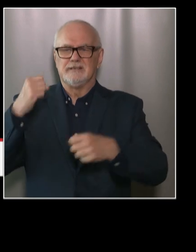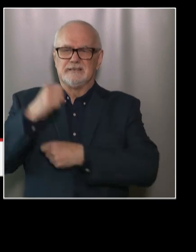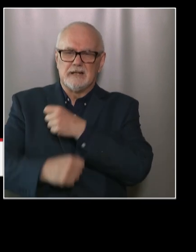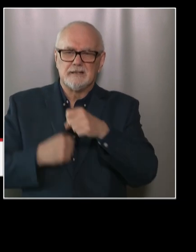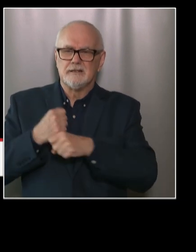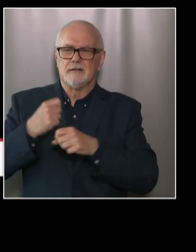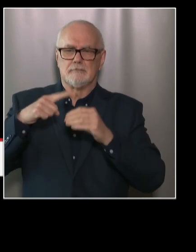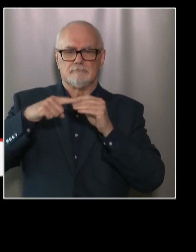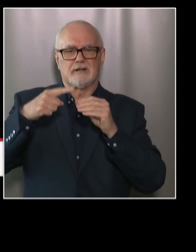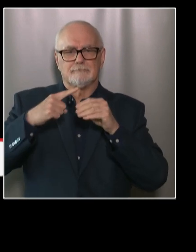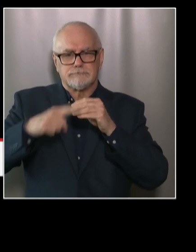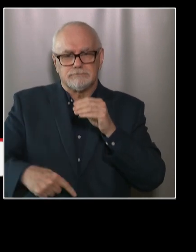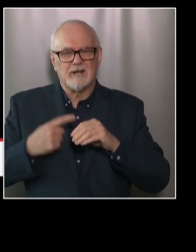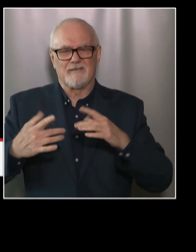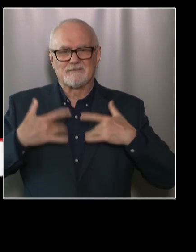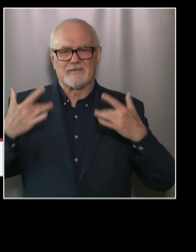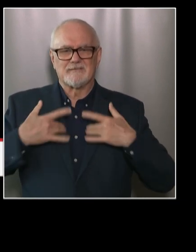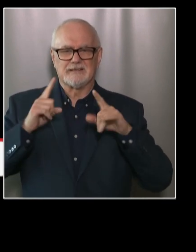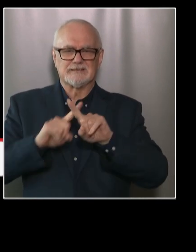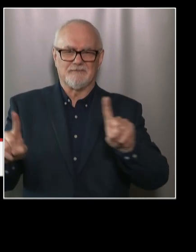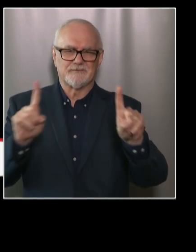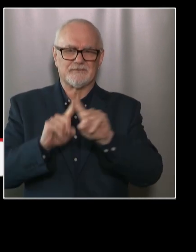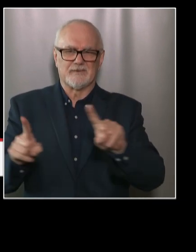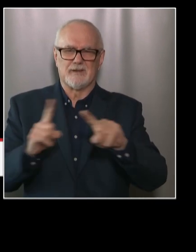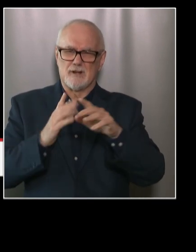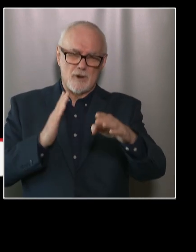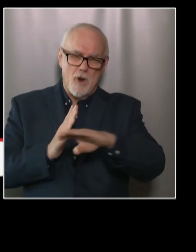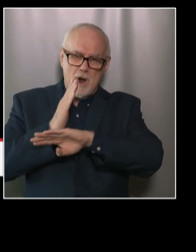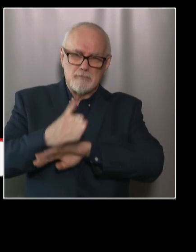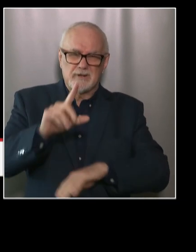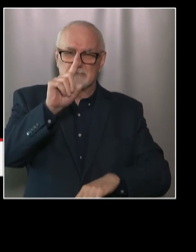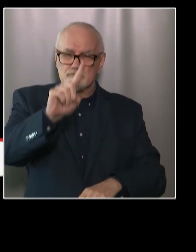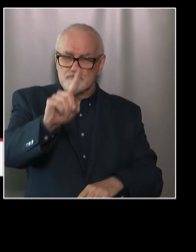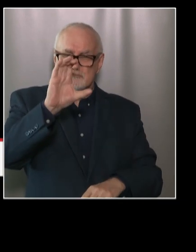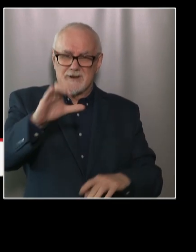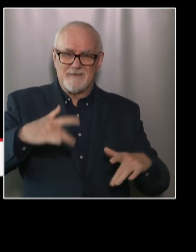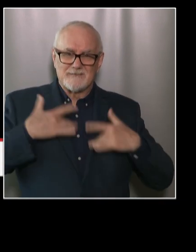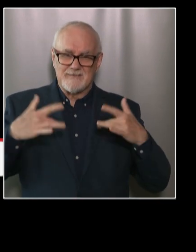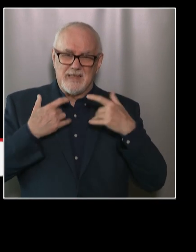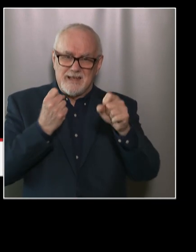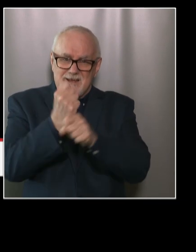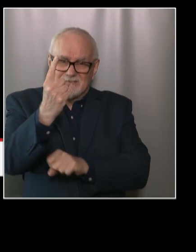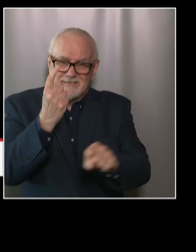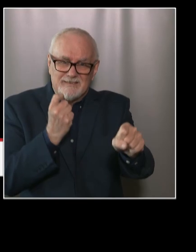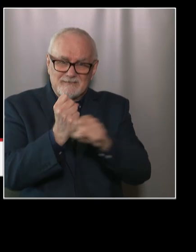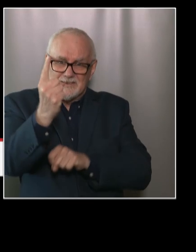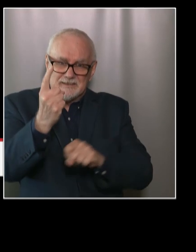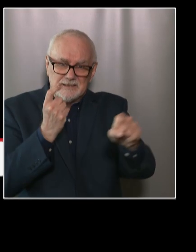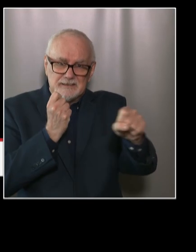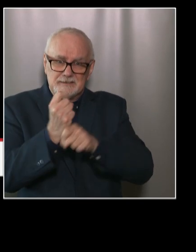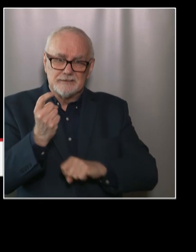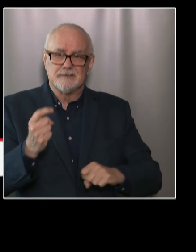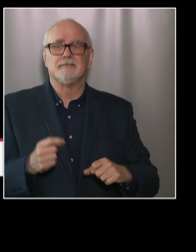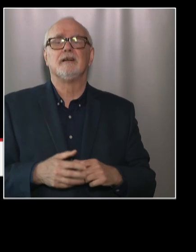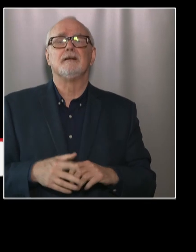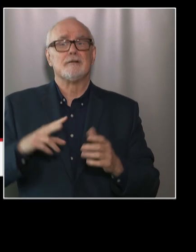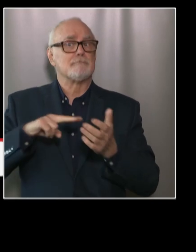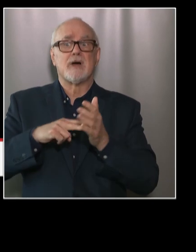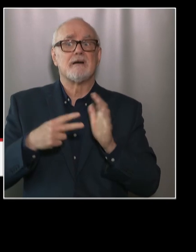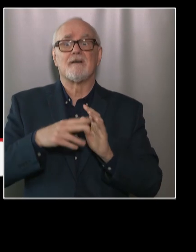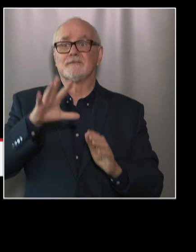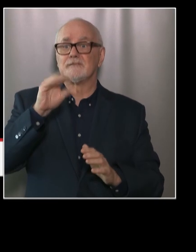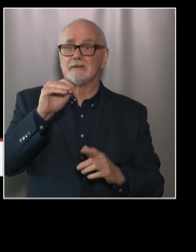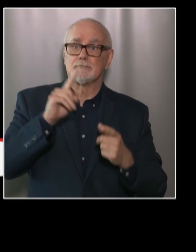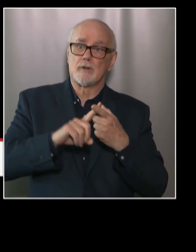More than 100 events occur annually, including 8 to 10 marquee events, drawing 50 to 100,000 attendees per